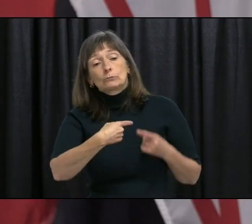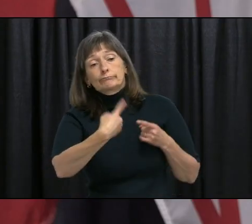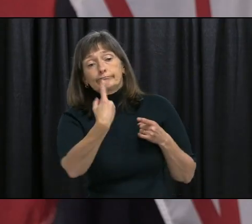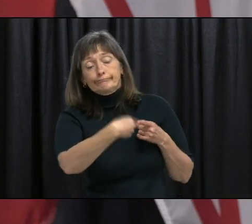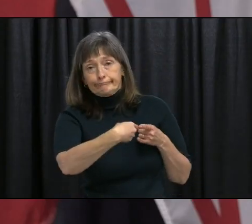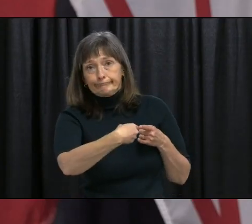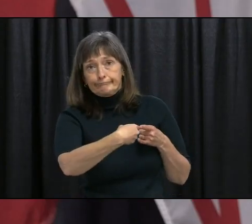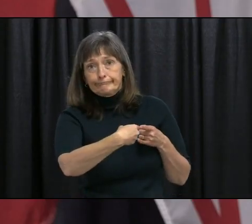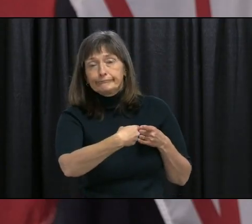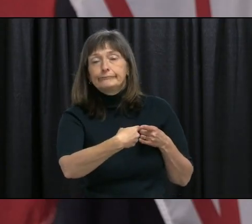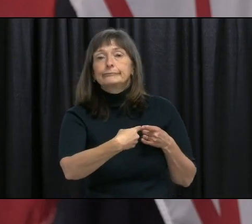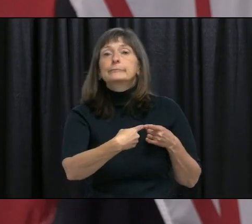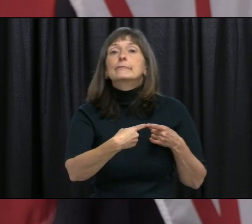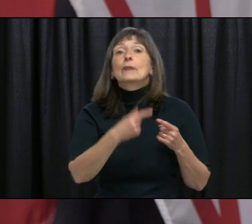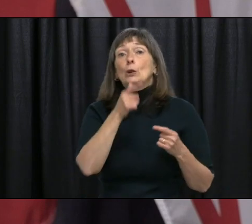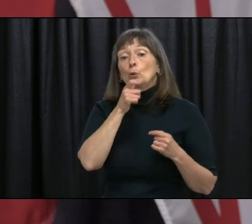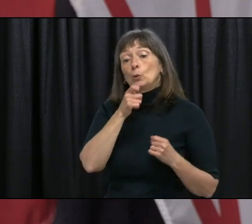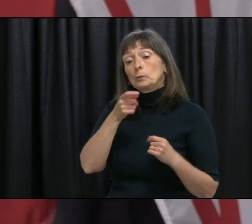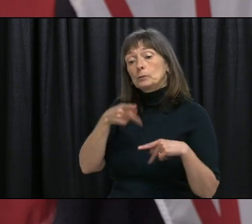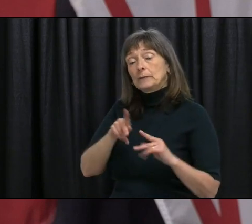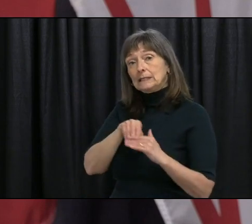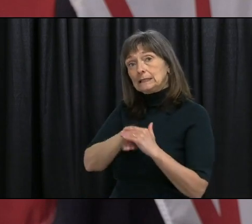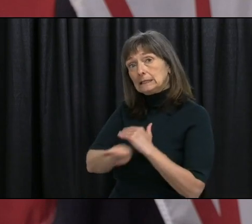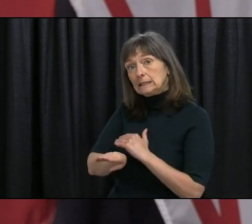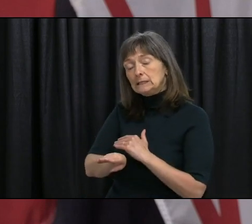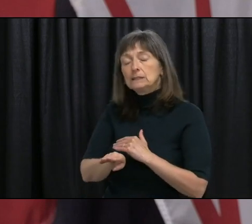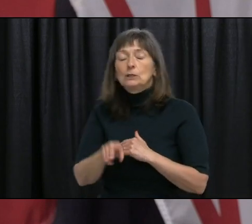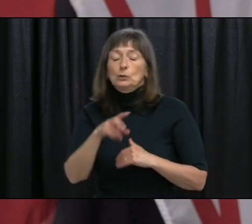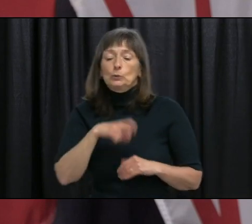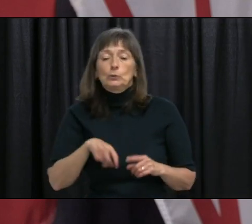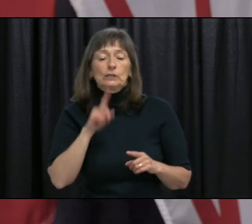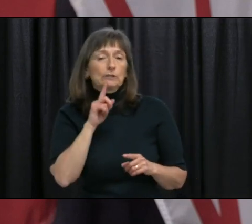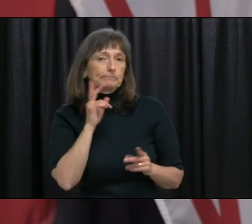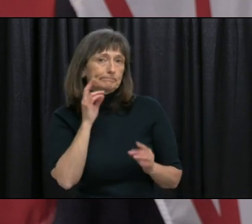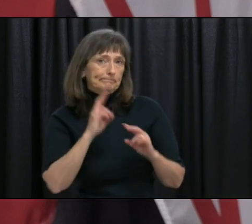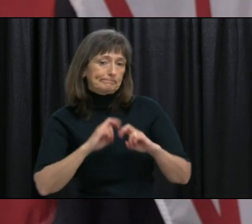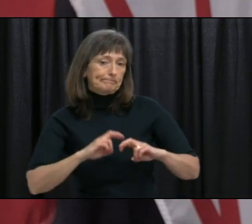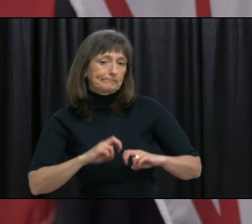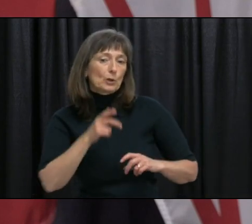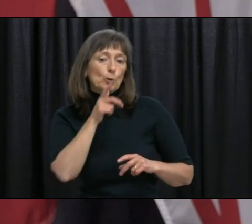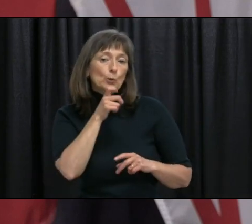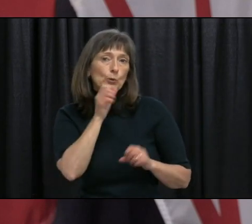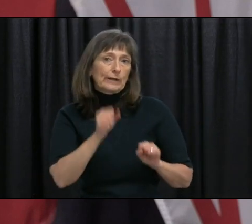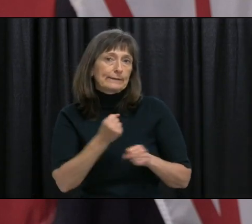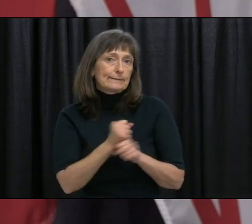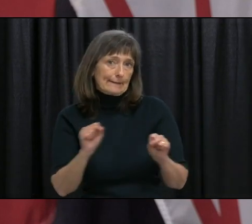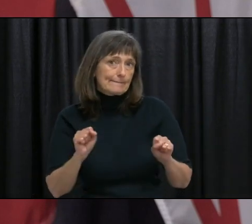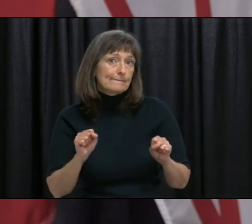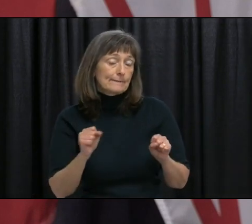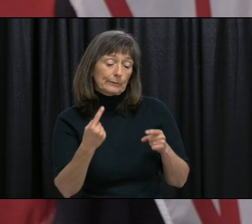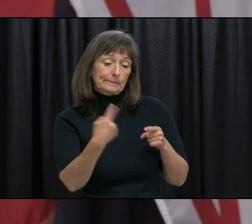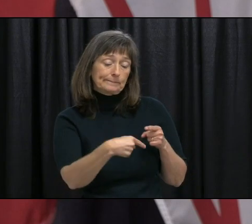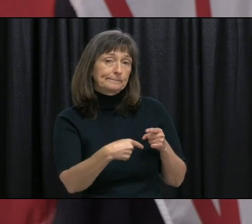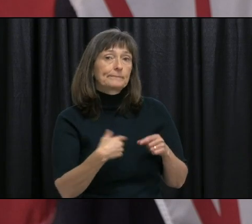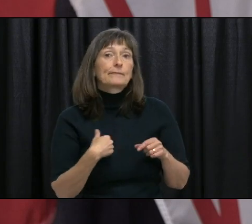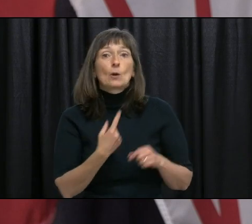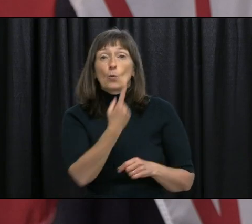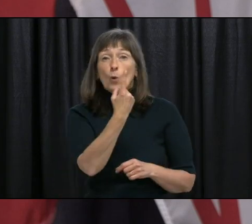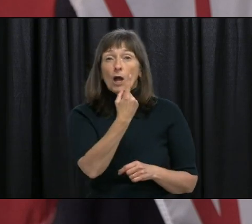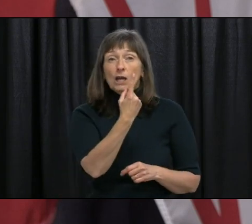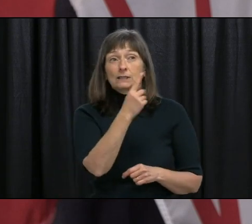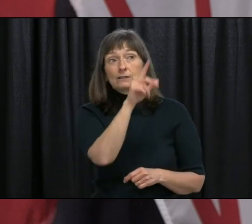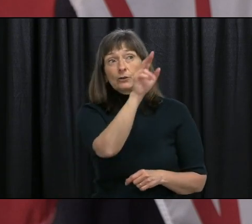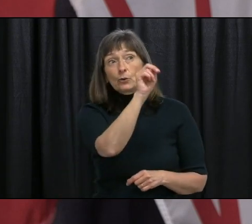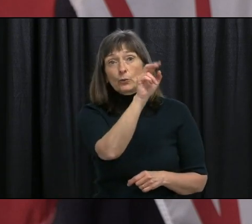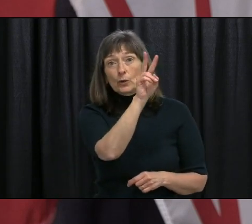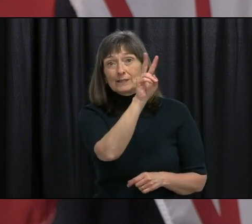we see that Newfoundlanders and Labradorians could actually travel safely. So right now you raise the issue of one of the territories. We still have 2 of